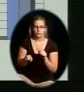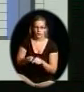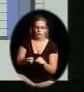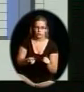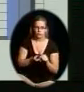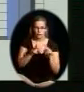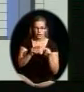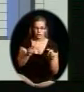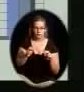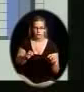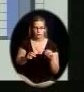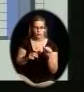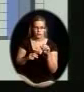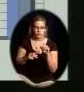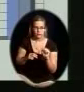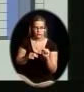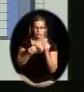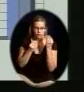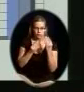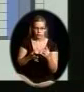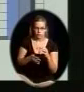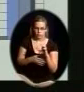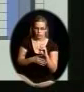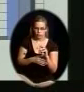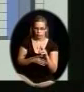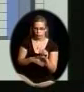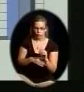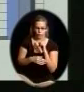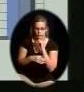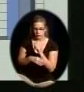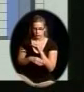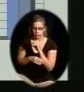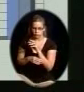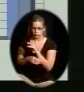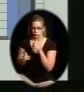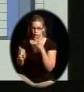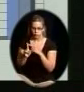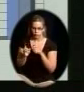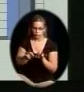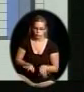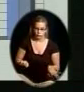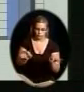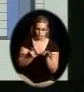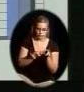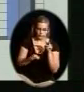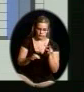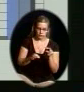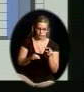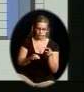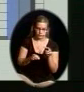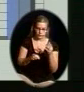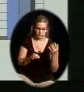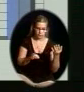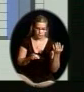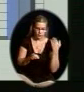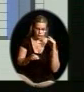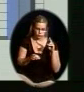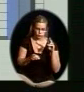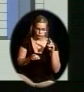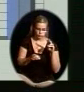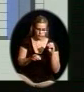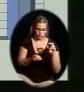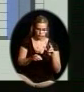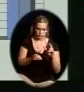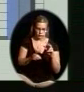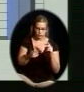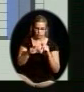also analyze our ACT information by our core and non-core scores. It's important as we look across the past, starting in 2003